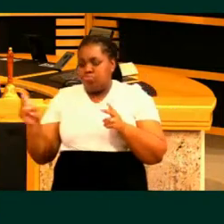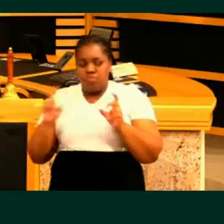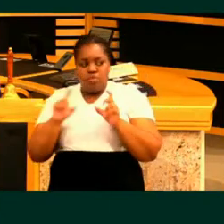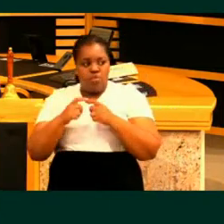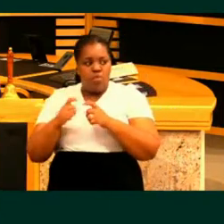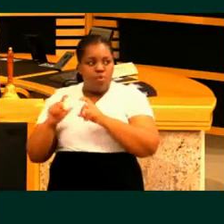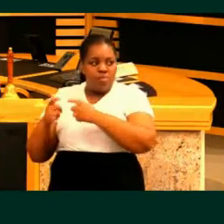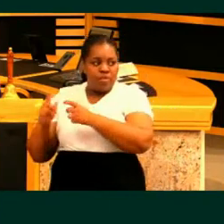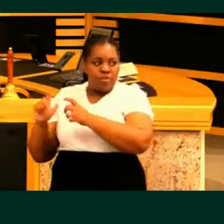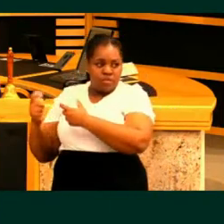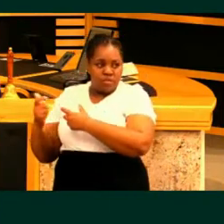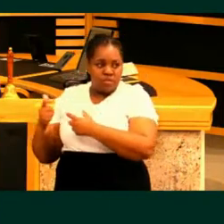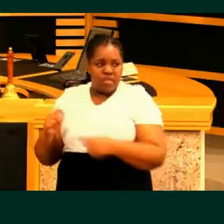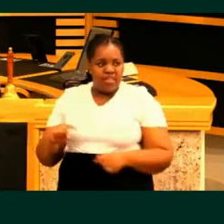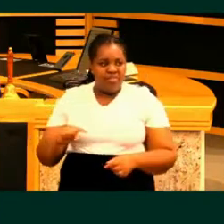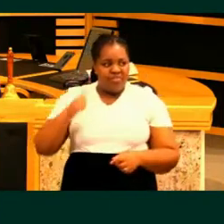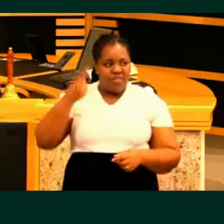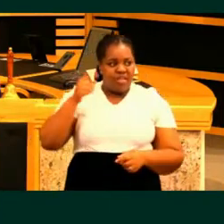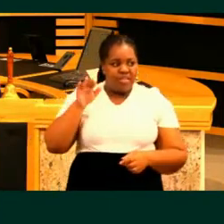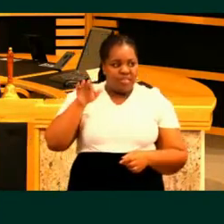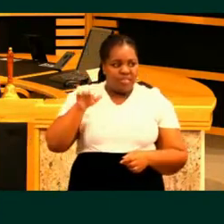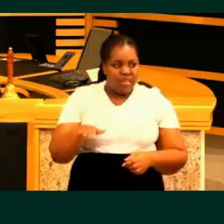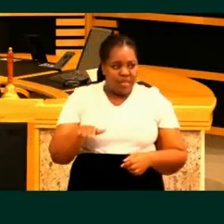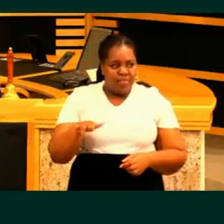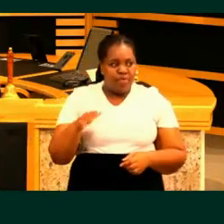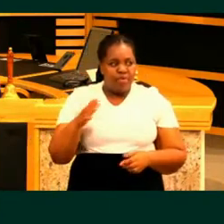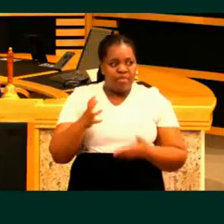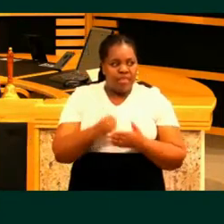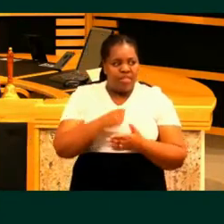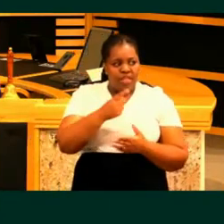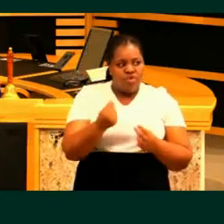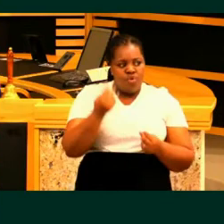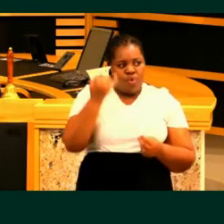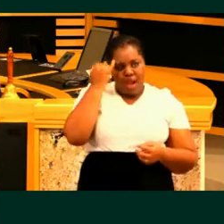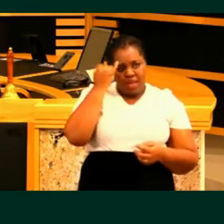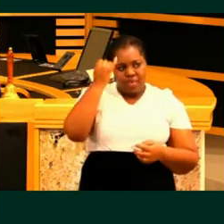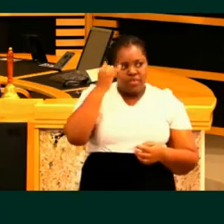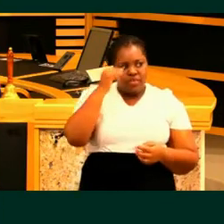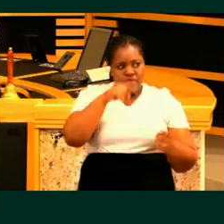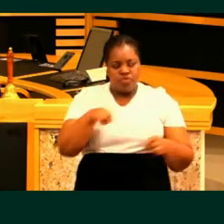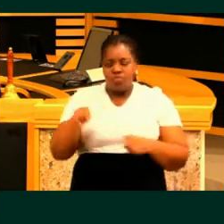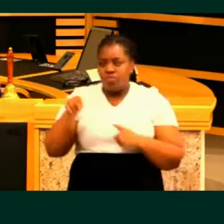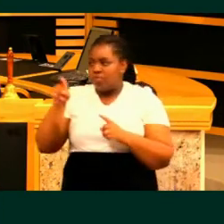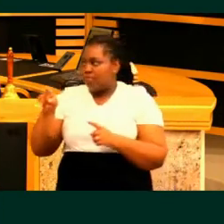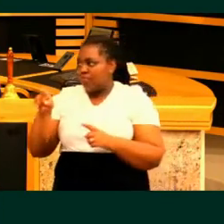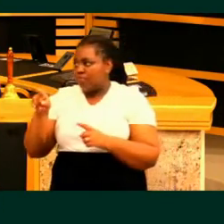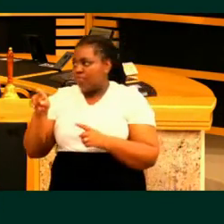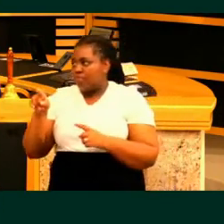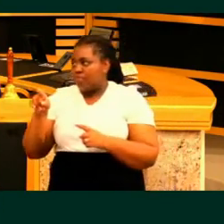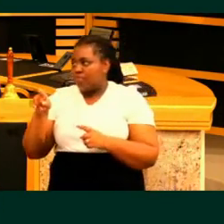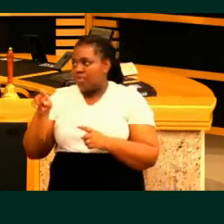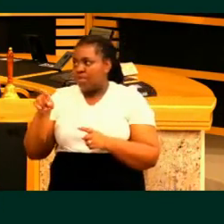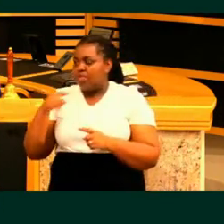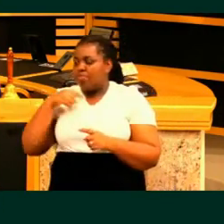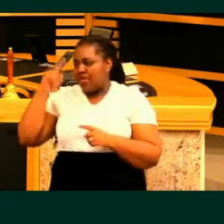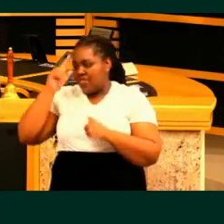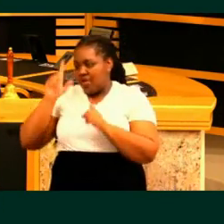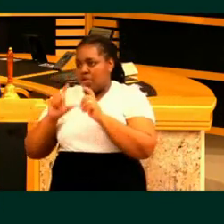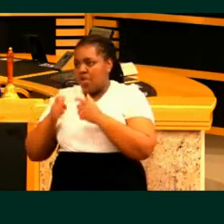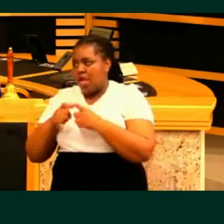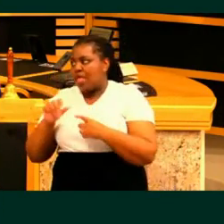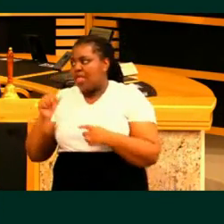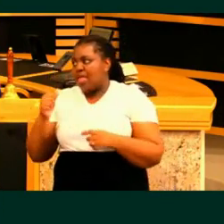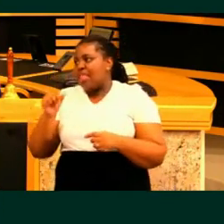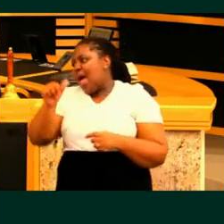committees the first step is to take that new idea to a portfolio committee through your rep so that other parties find